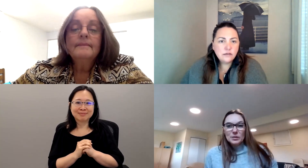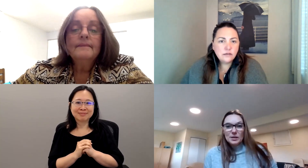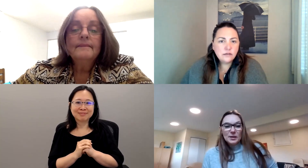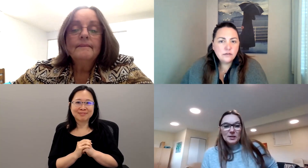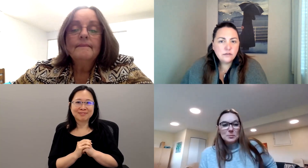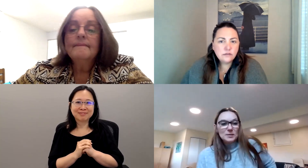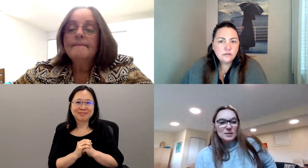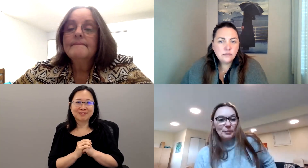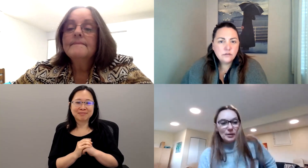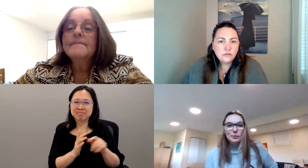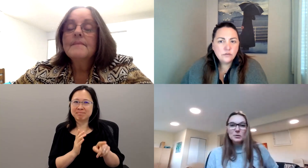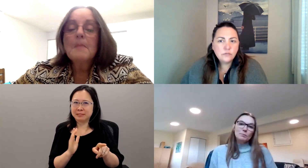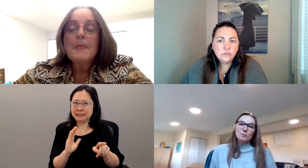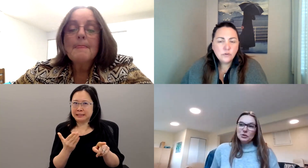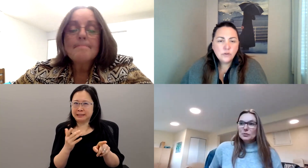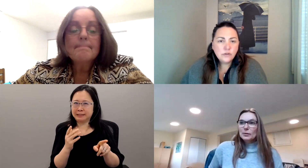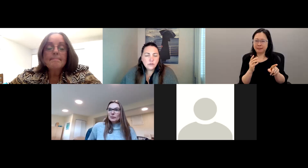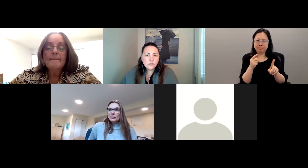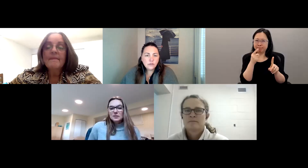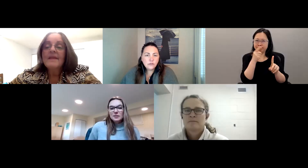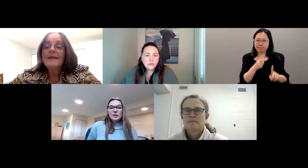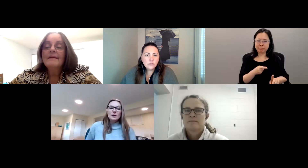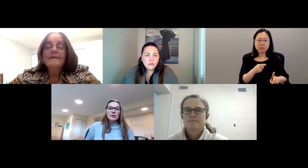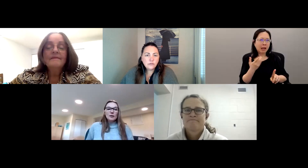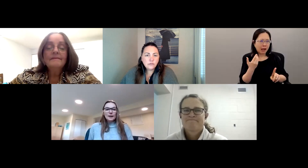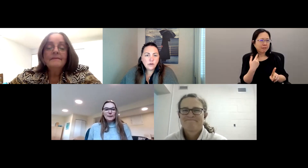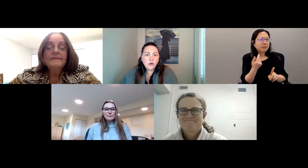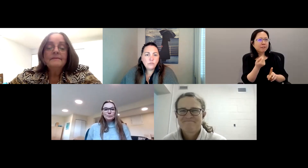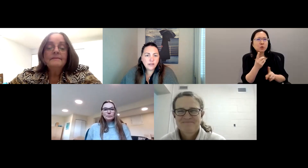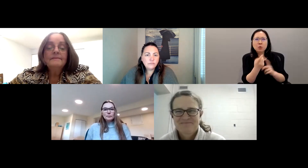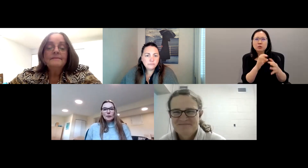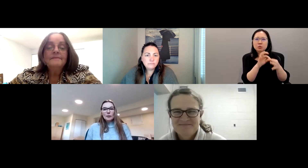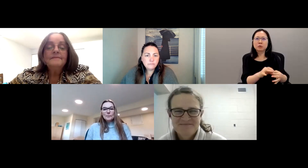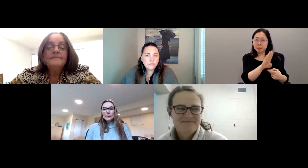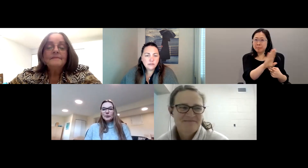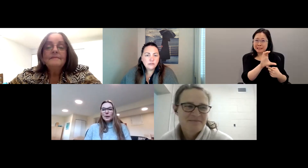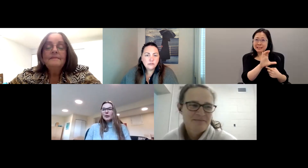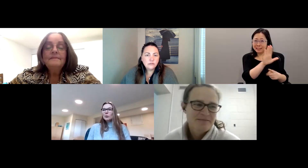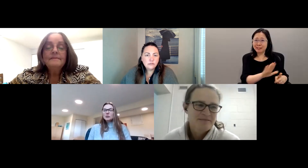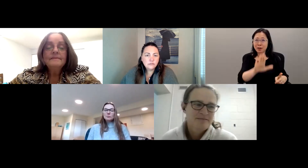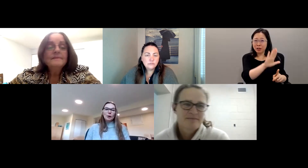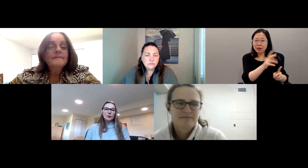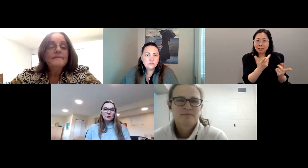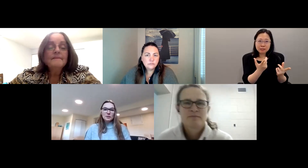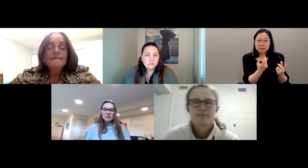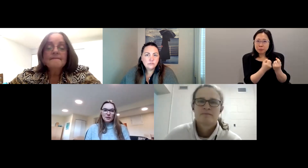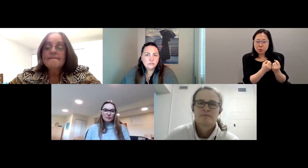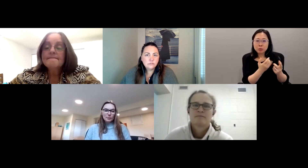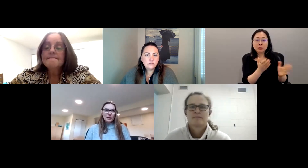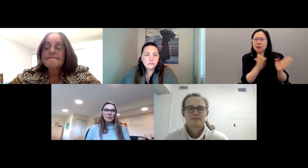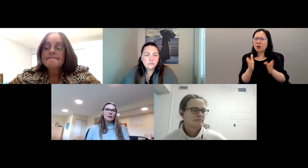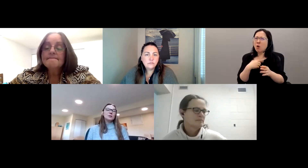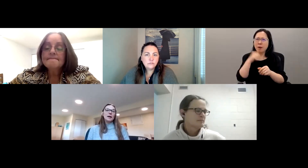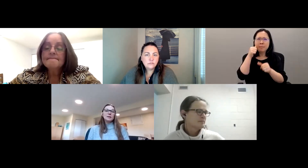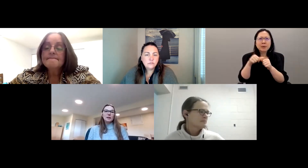There wasn't anything specific. I think there was some questions around BC. Oh, right. I know I had a question prior to this